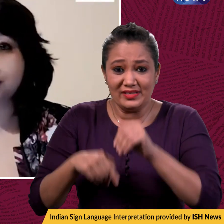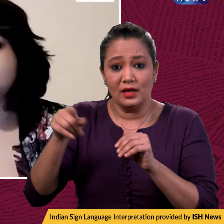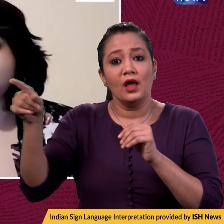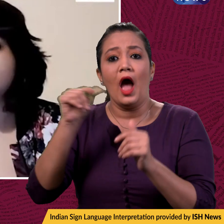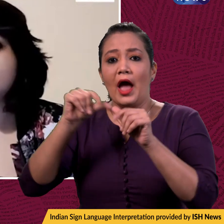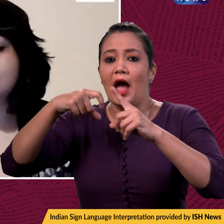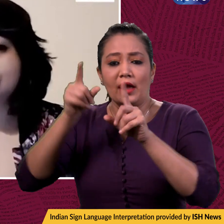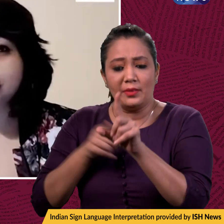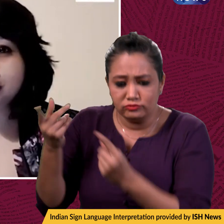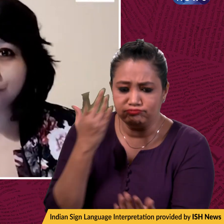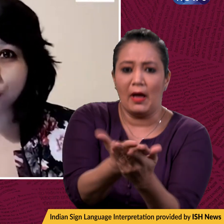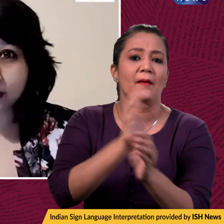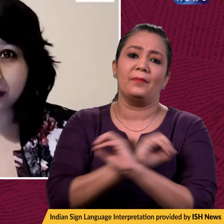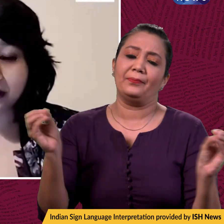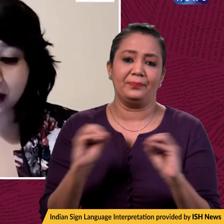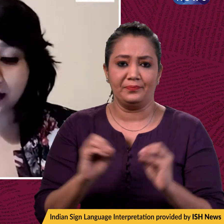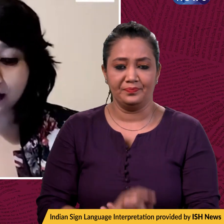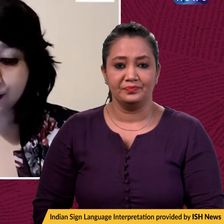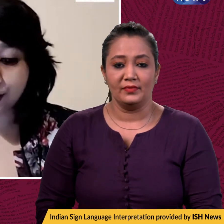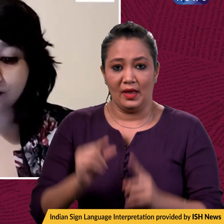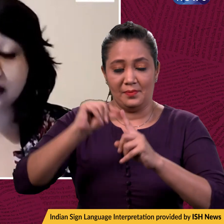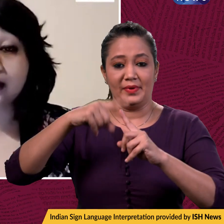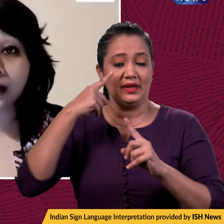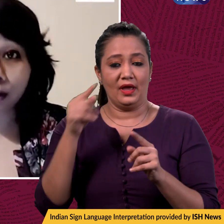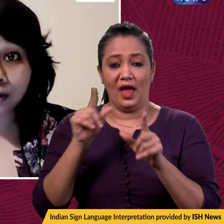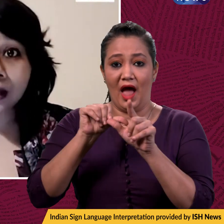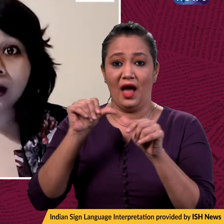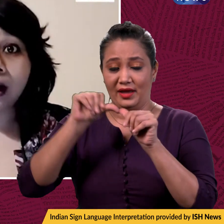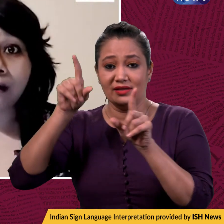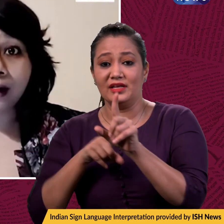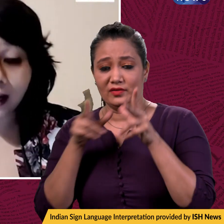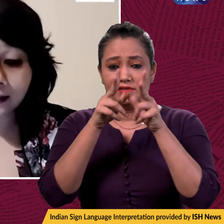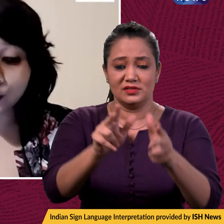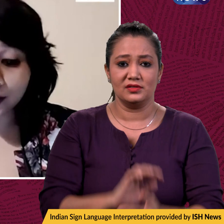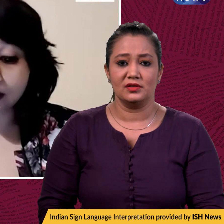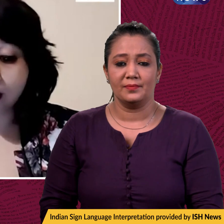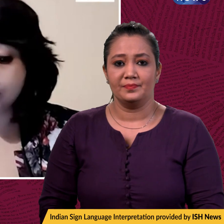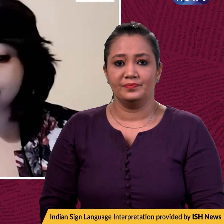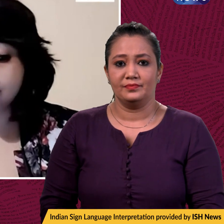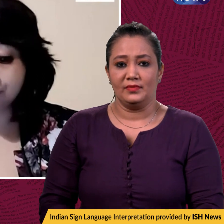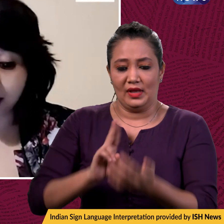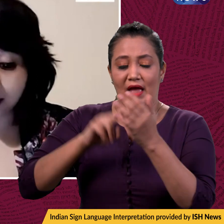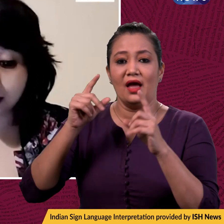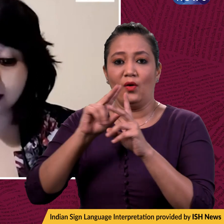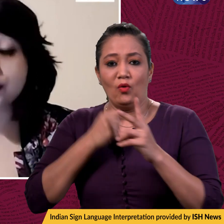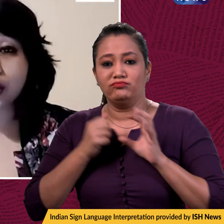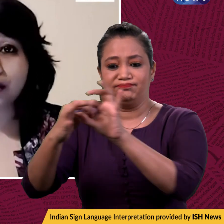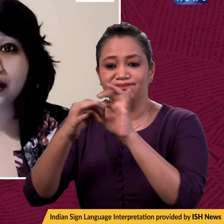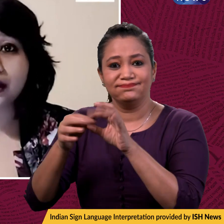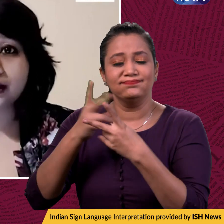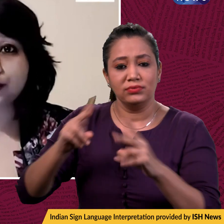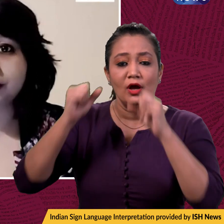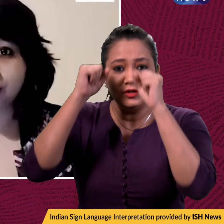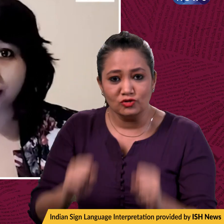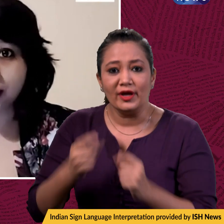Pradesh Assembly polls. Now, in an interview with PTI, Akhilesh Yadav said, and I quote, our alliance with RLD is final. Seat